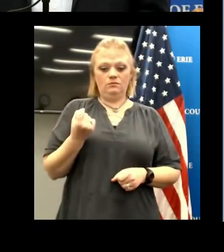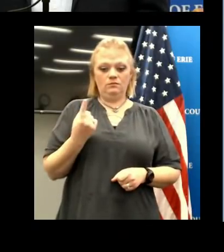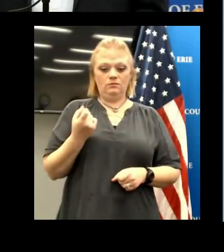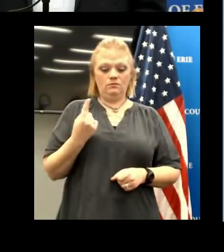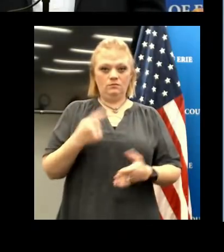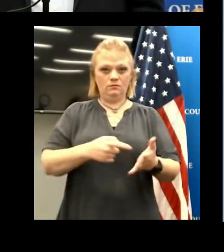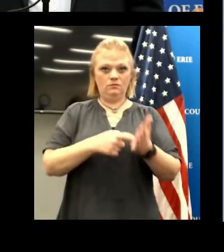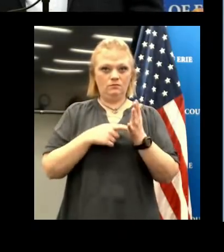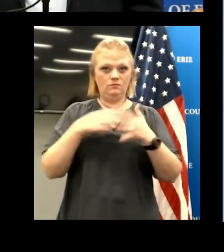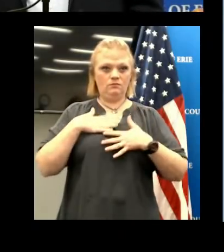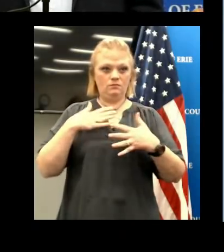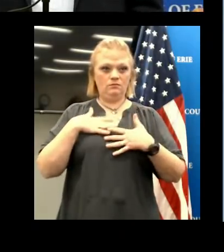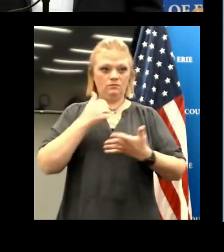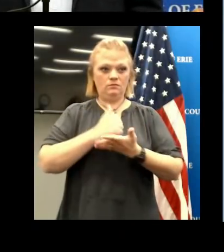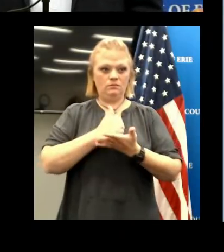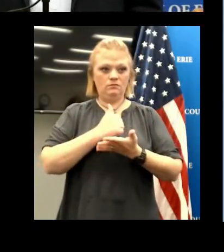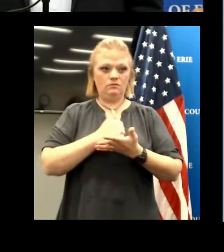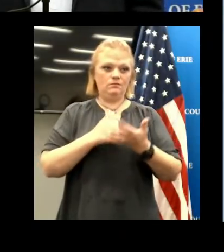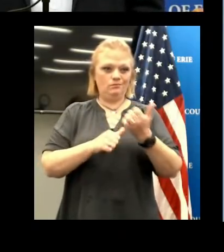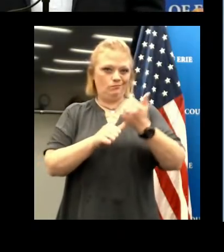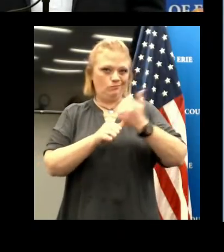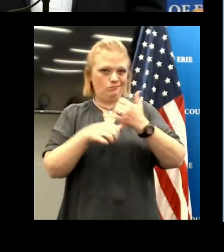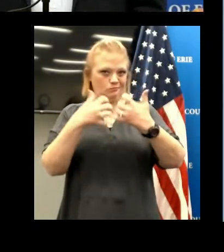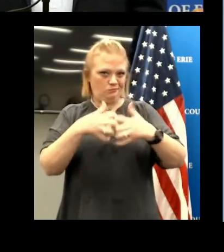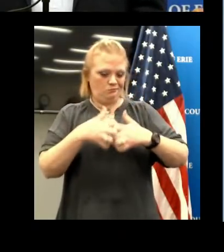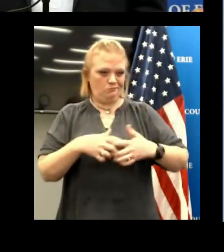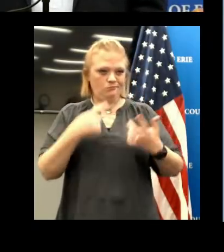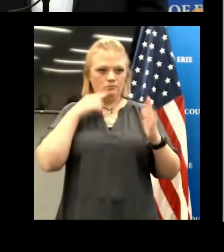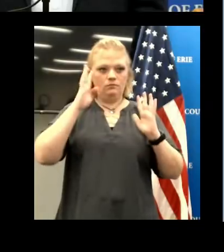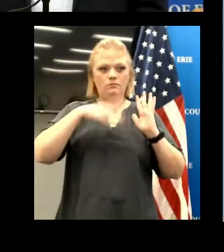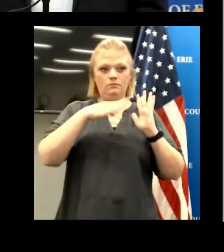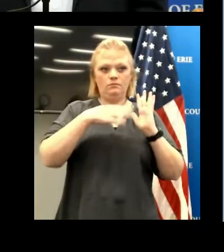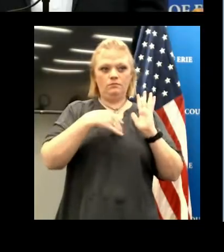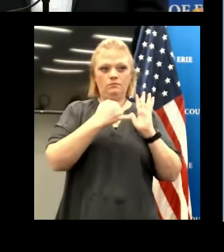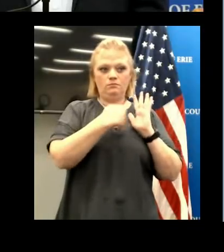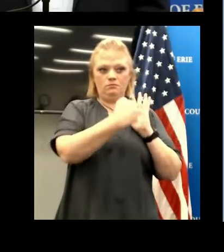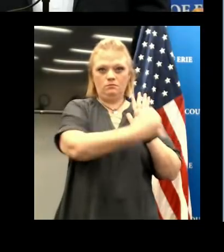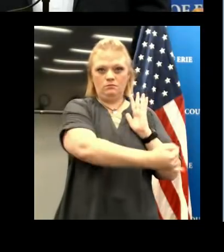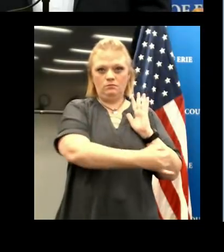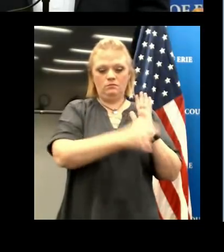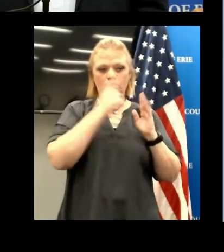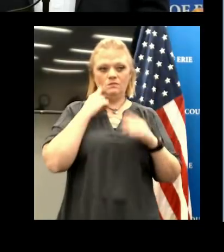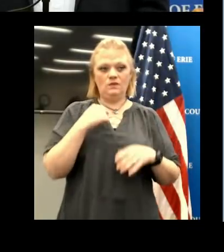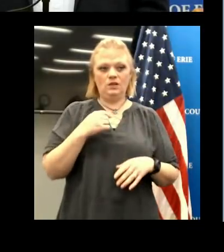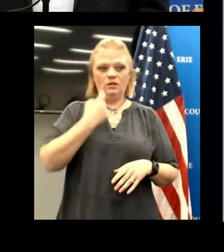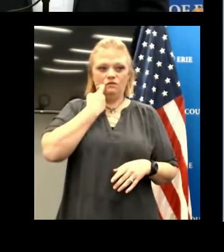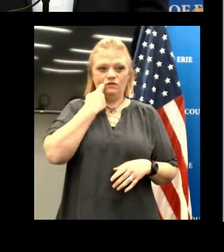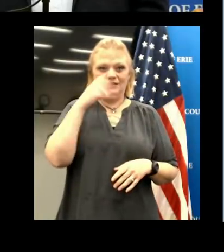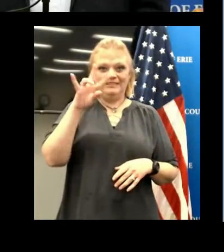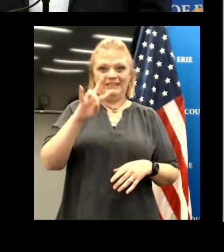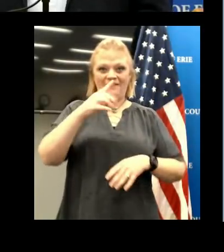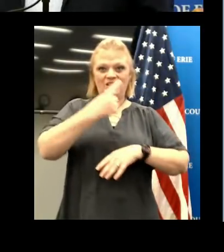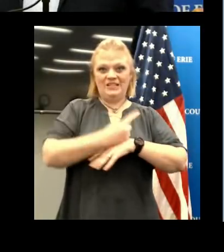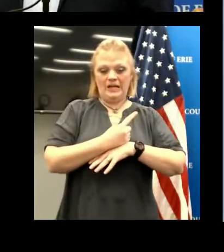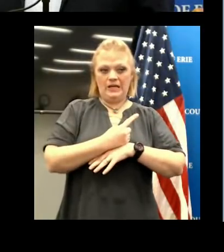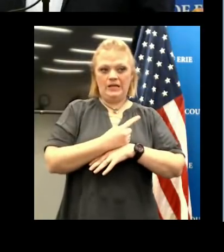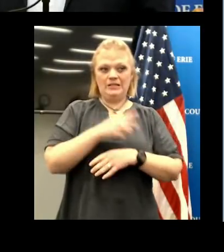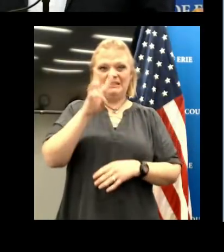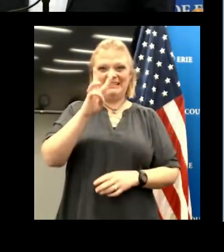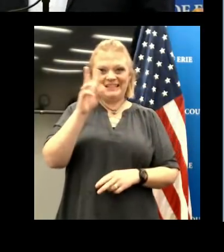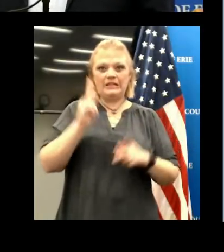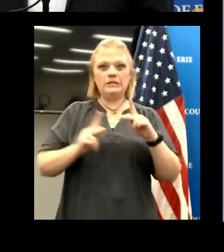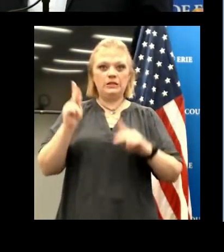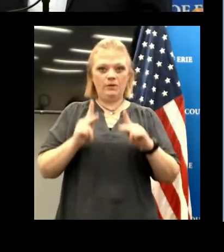required an airway assist. And you can see the bottom graph of the last 7 days, there were 6 individuals who